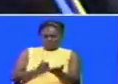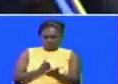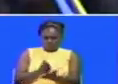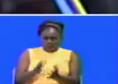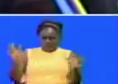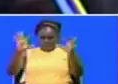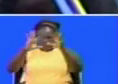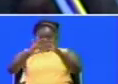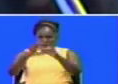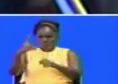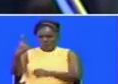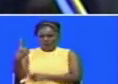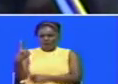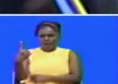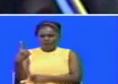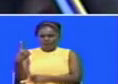kitu kimoja.